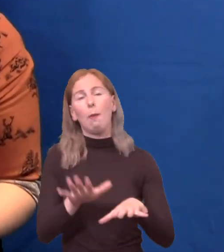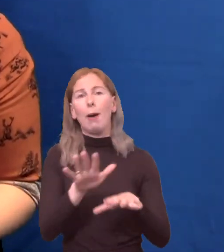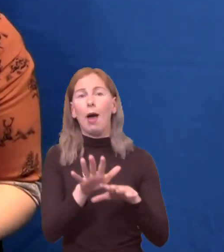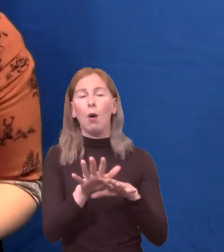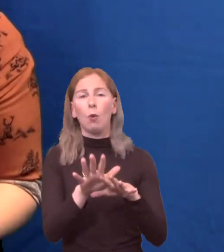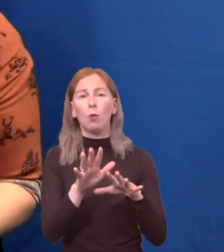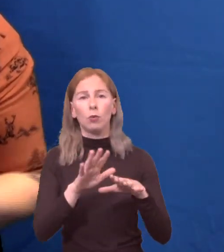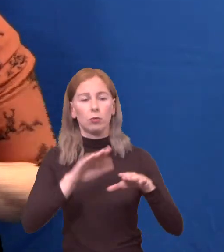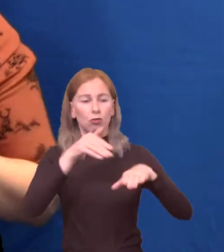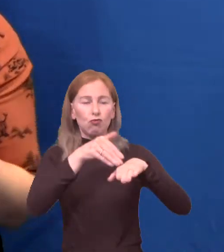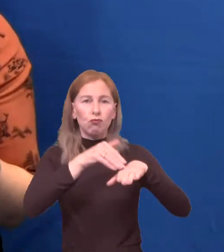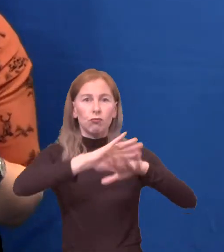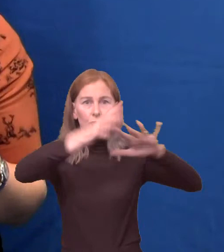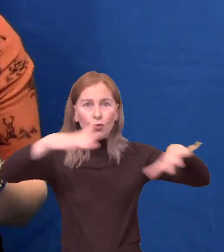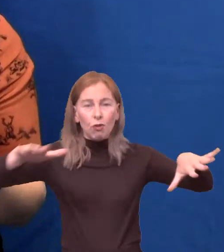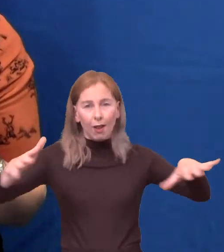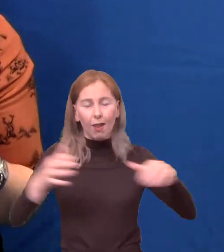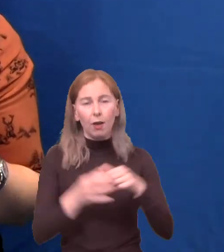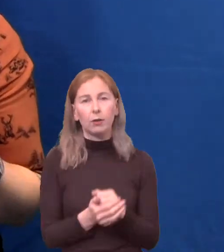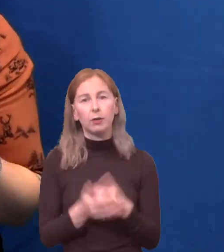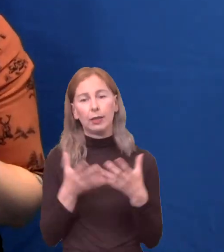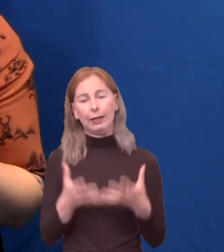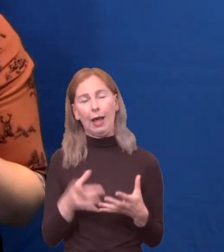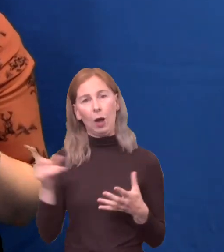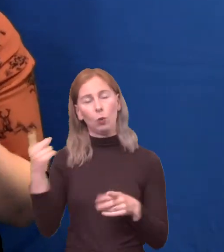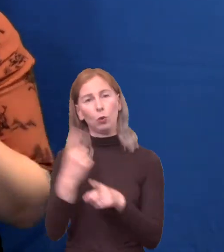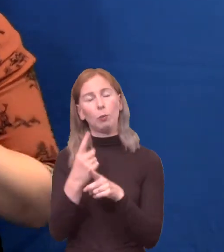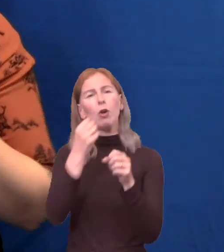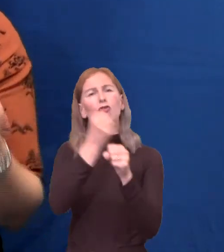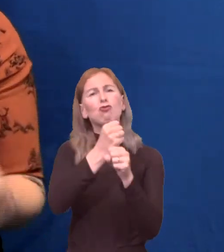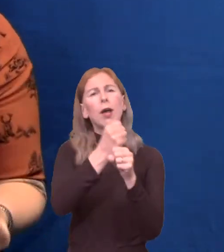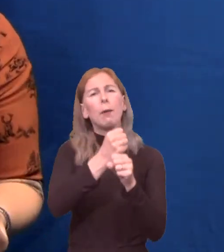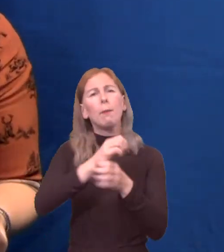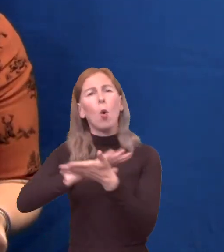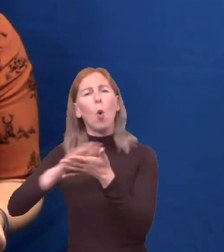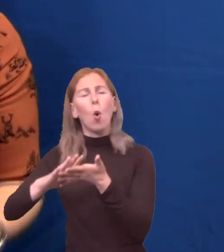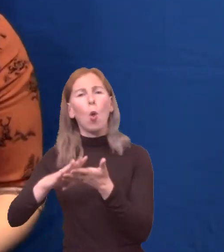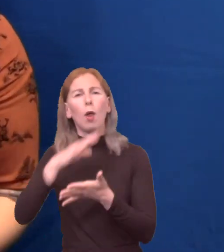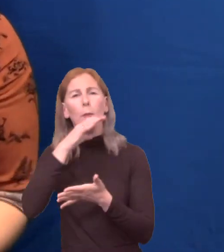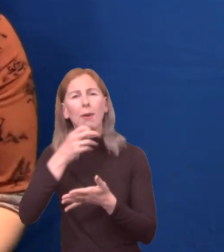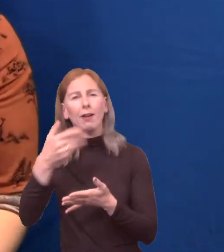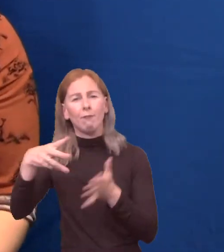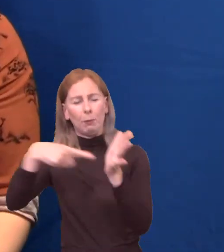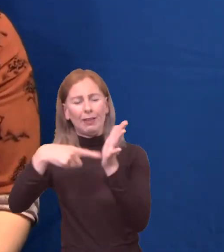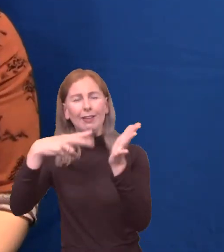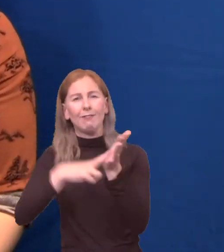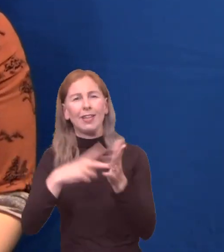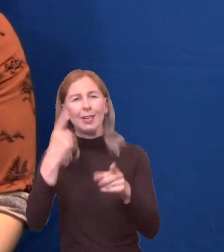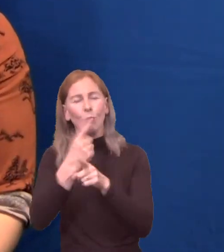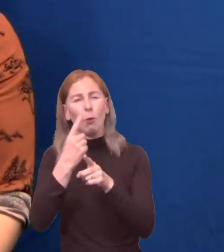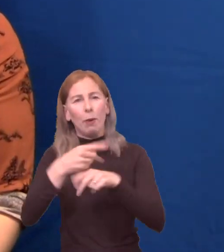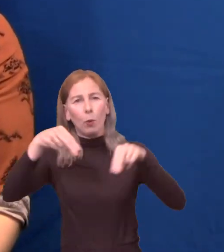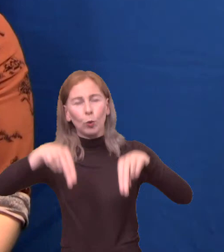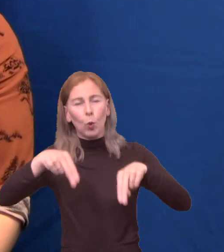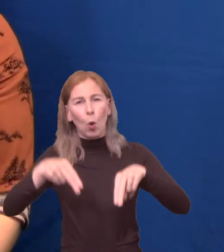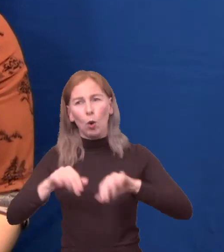dog trainer, and he's talking about livestock worrying more from the perspective of dog owners. So enjoy.